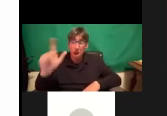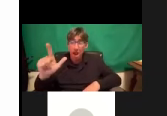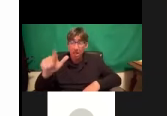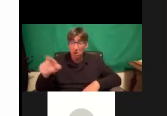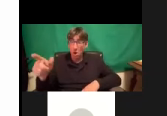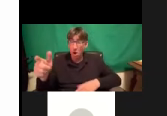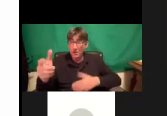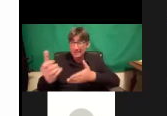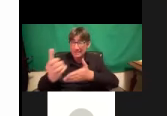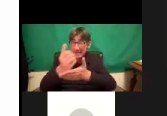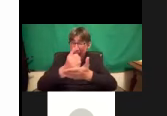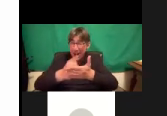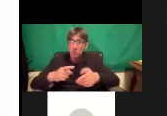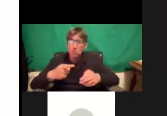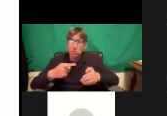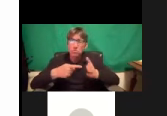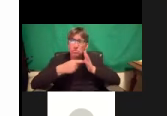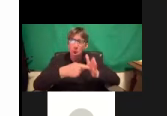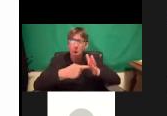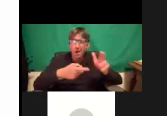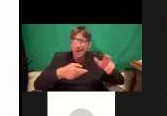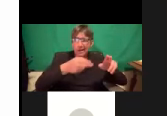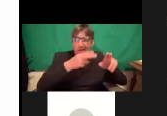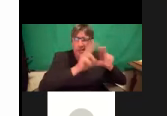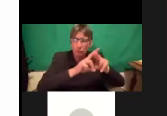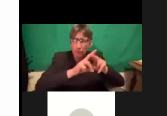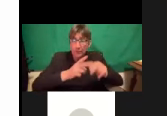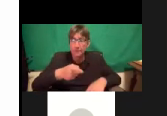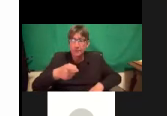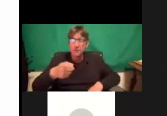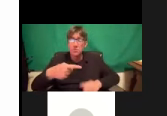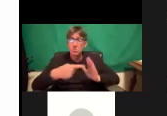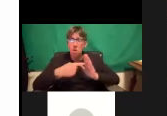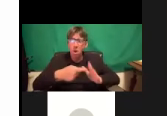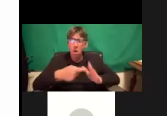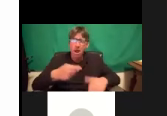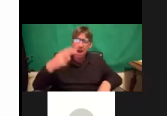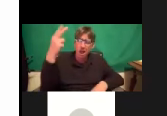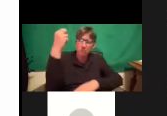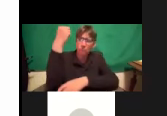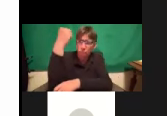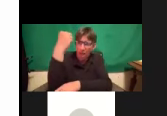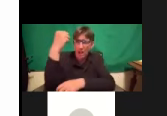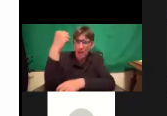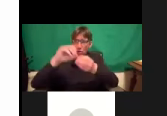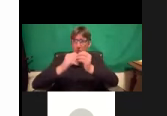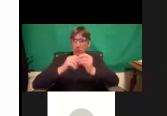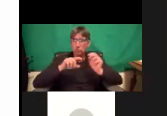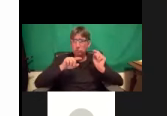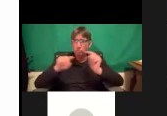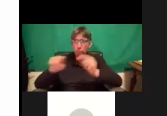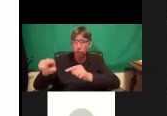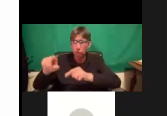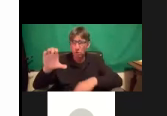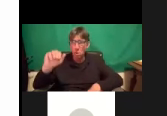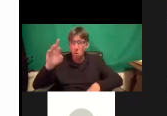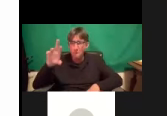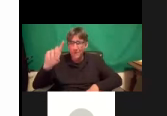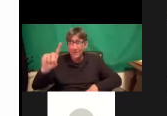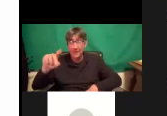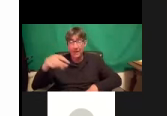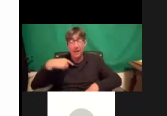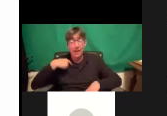you've shown the highest ever recorded ridership on the commuter rail during COVID. Of course, we expect that's incorrect, but that just